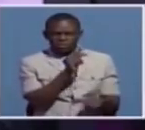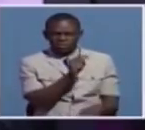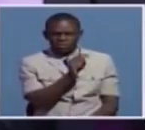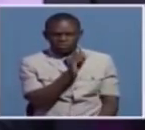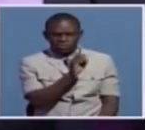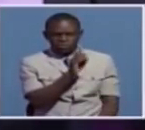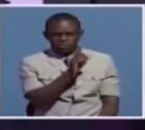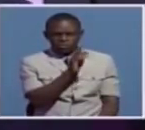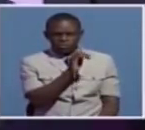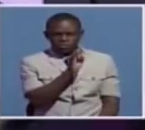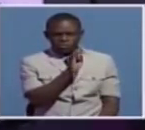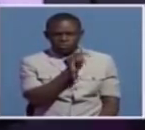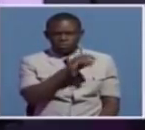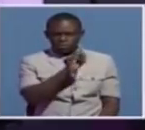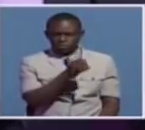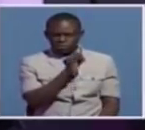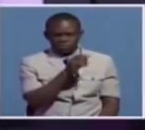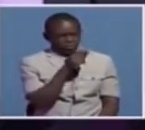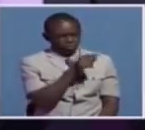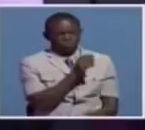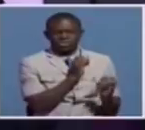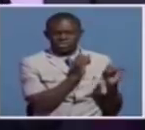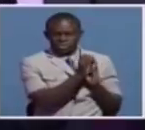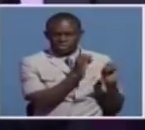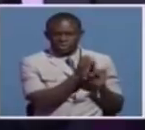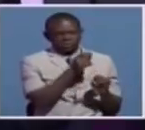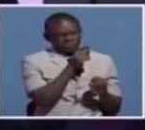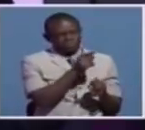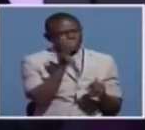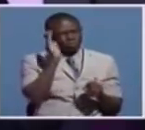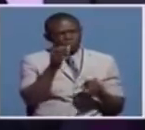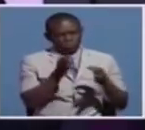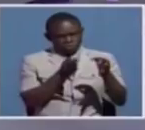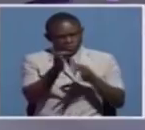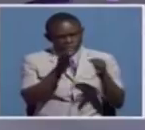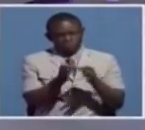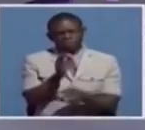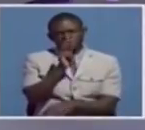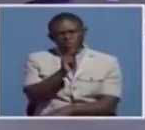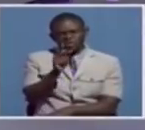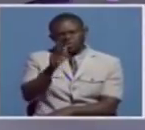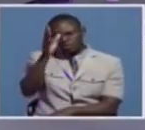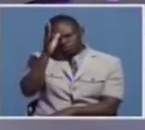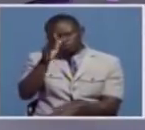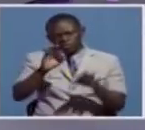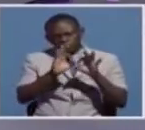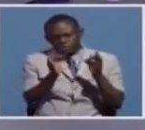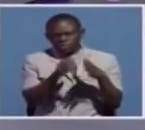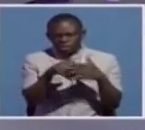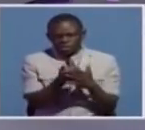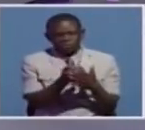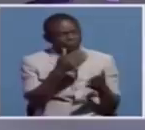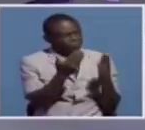aspect of Dr. Kaunda as a family man. Mr. Kaunda, welcome to the program. Thank you. Evening, Grevazio,